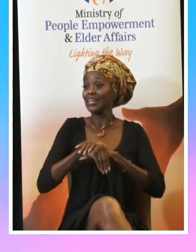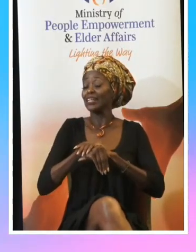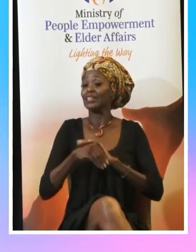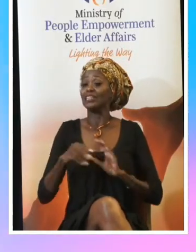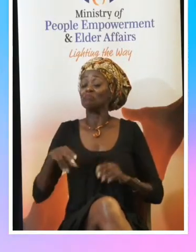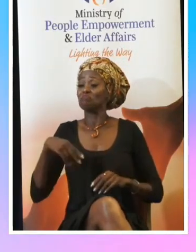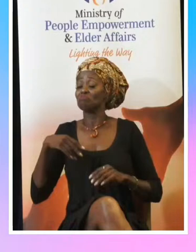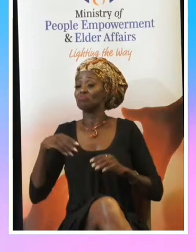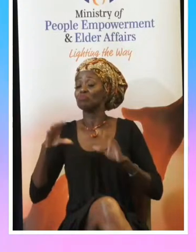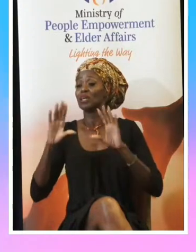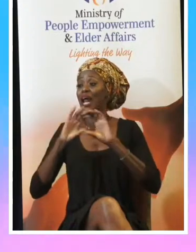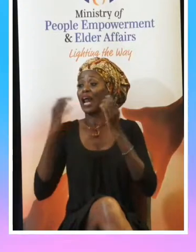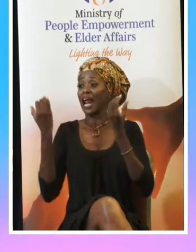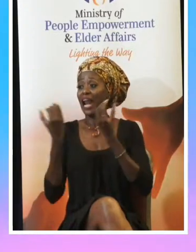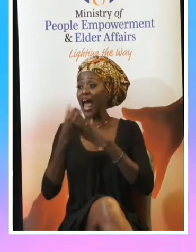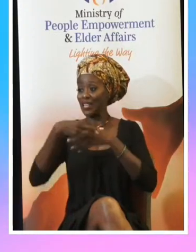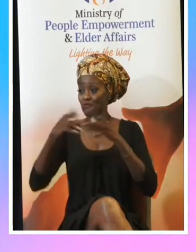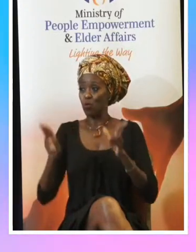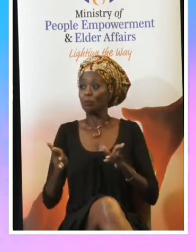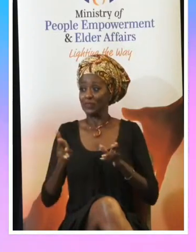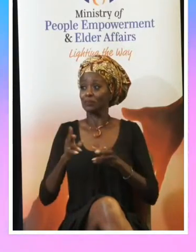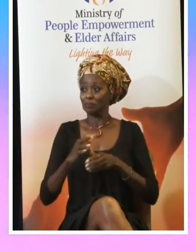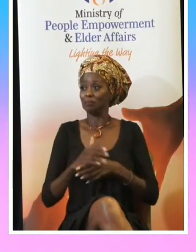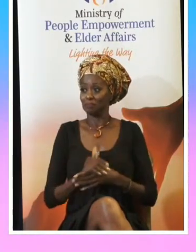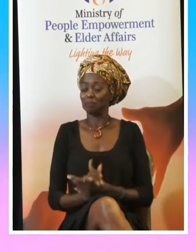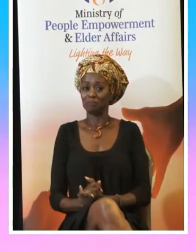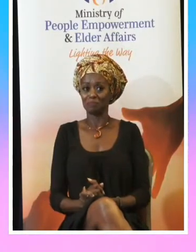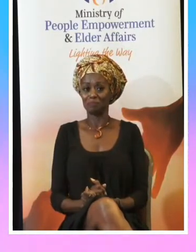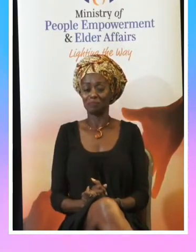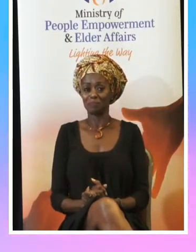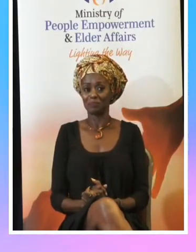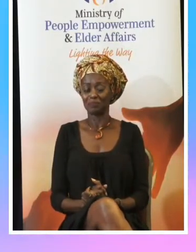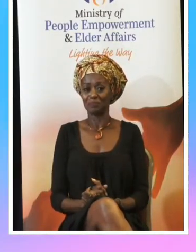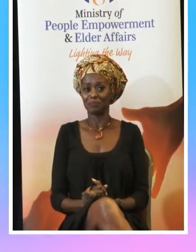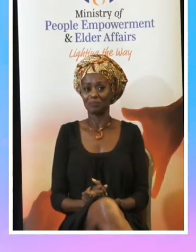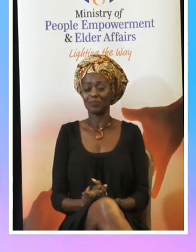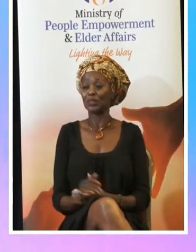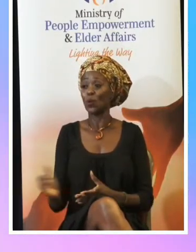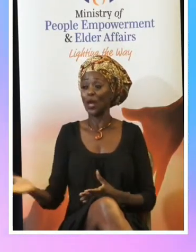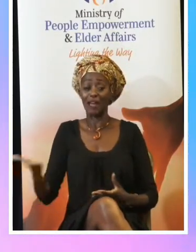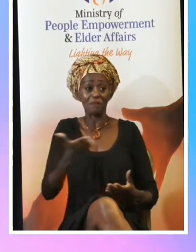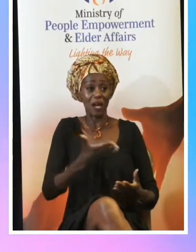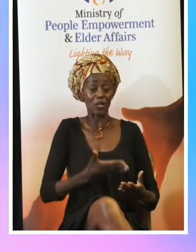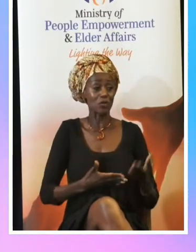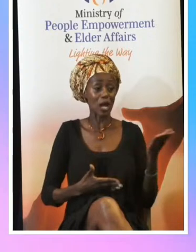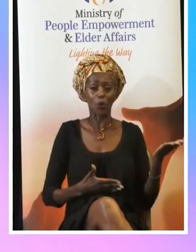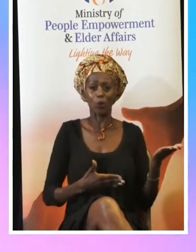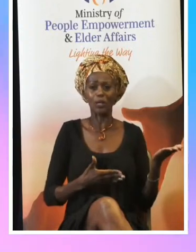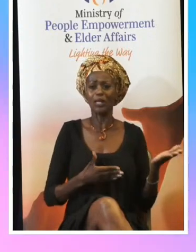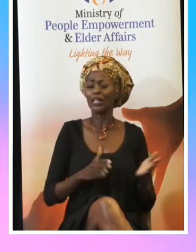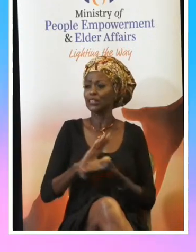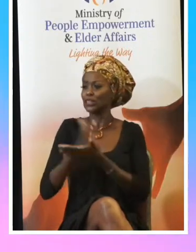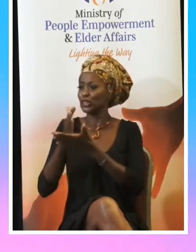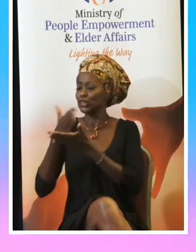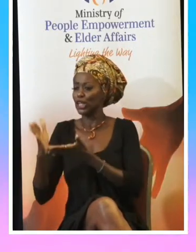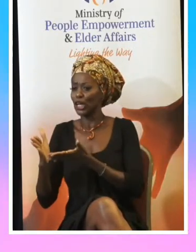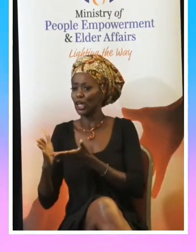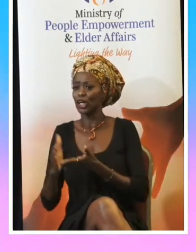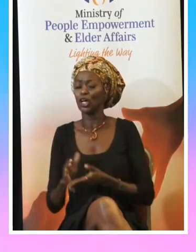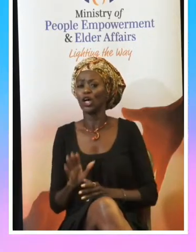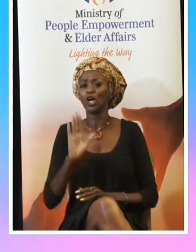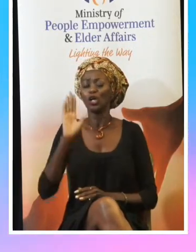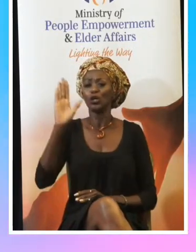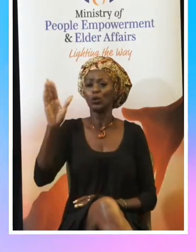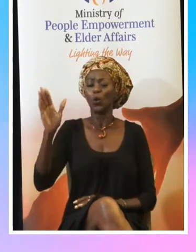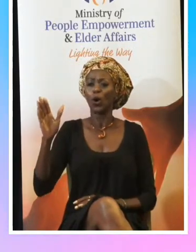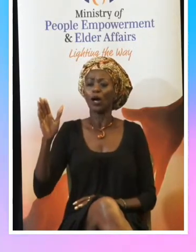you know, I'd like you to give, in fact, at least I invite you to give the audience, you know, your perspective on